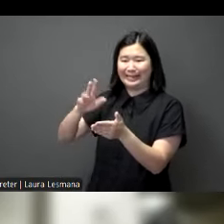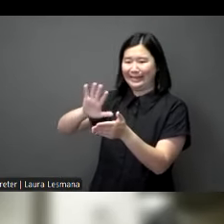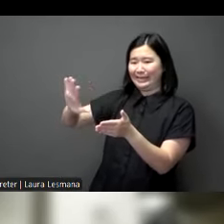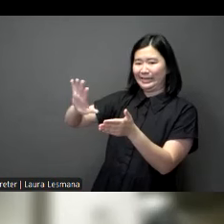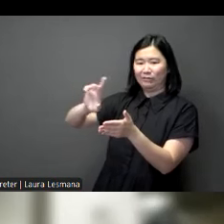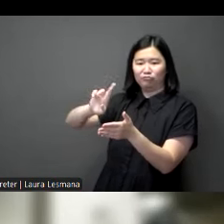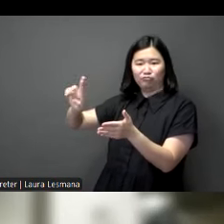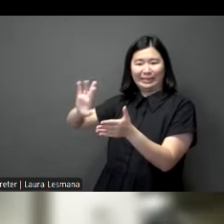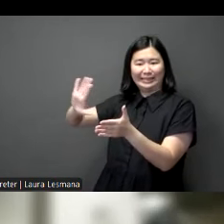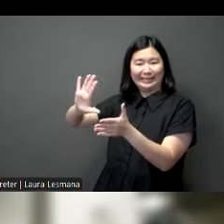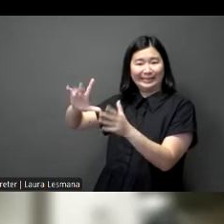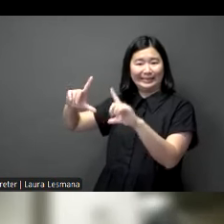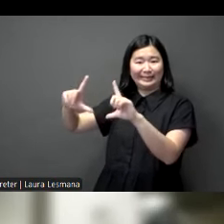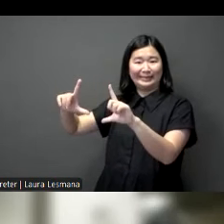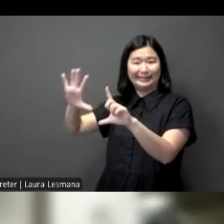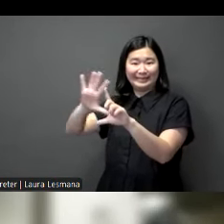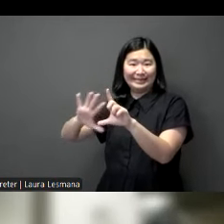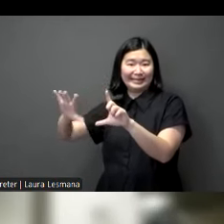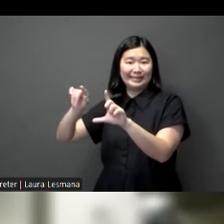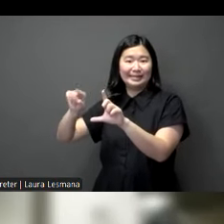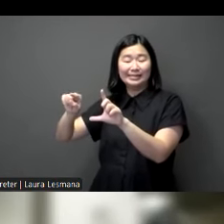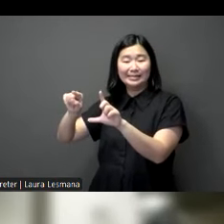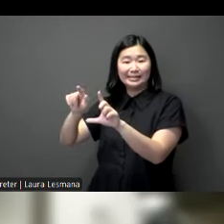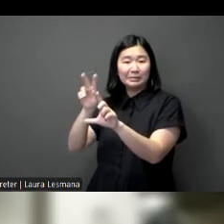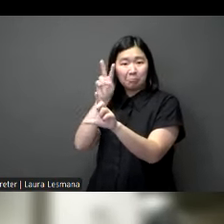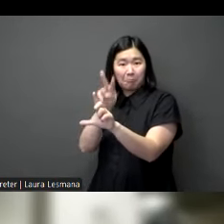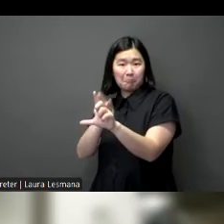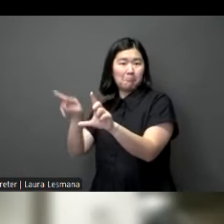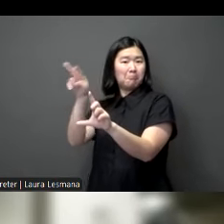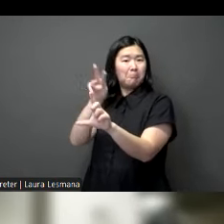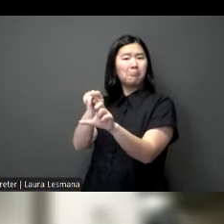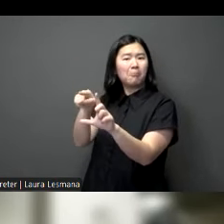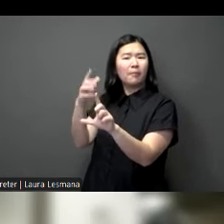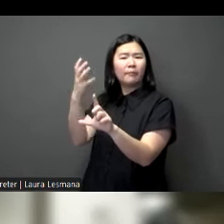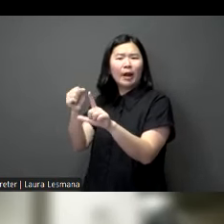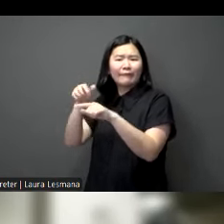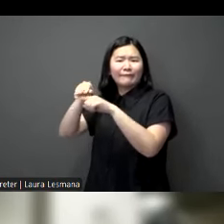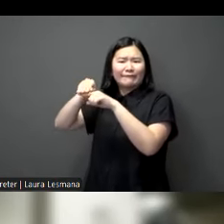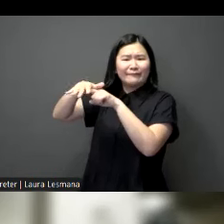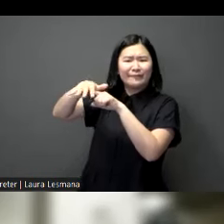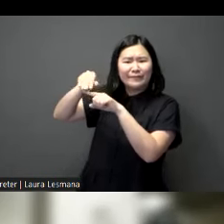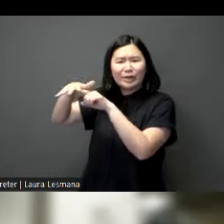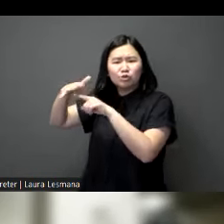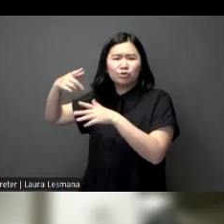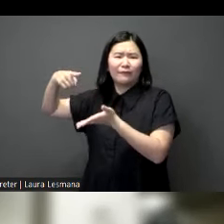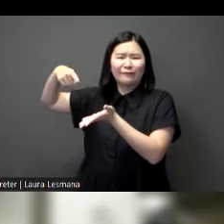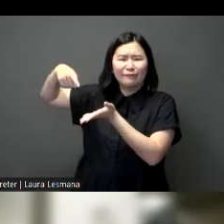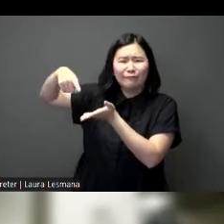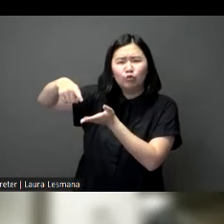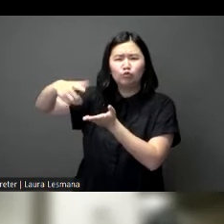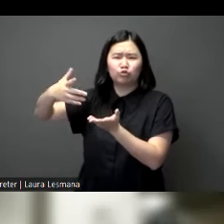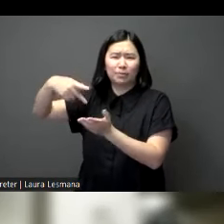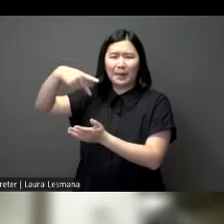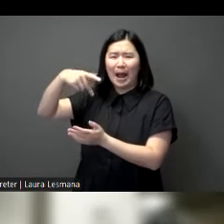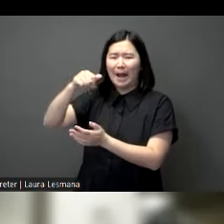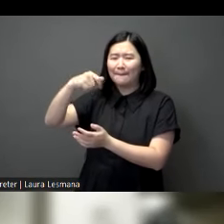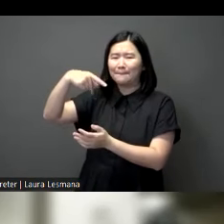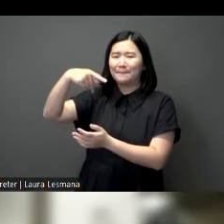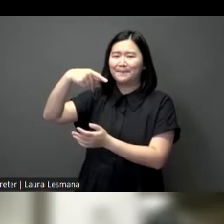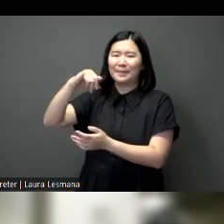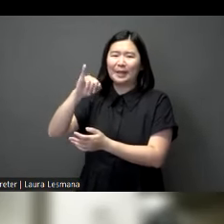us to work with this disease, which is why we were talking and we were hearing about how to eliminate the